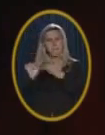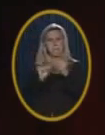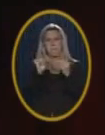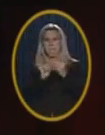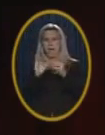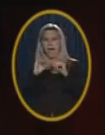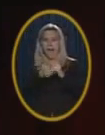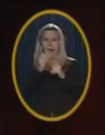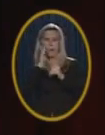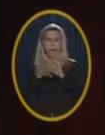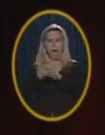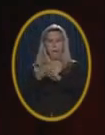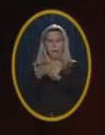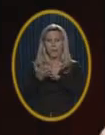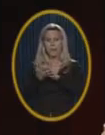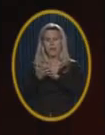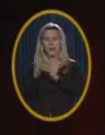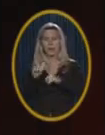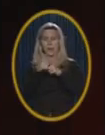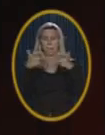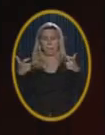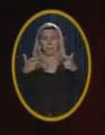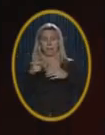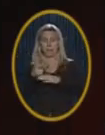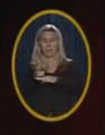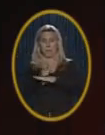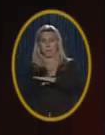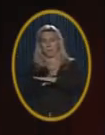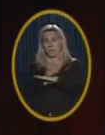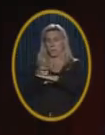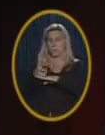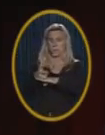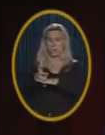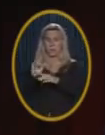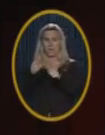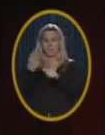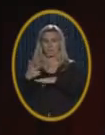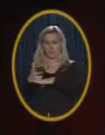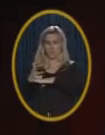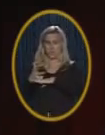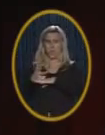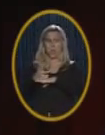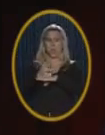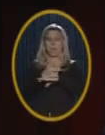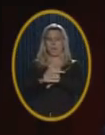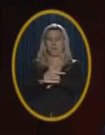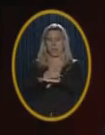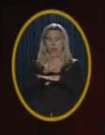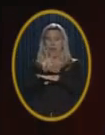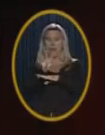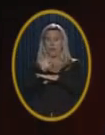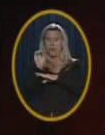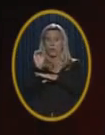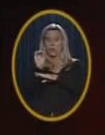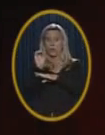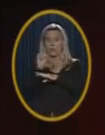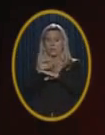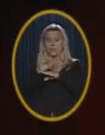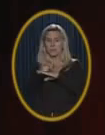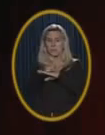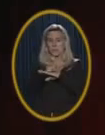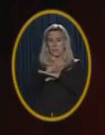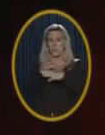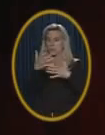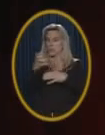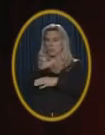we didn't know about the way it was going to operate. And we had a big side slip when we first did our first roll in, and if that side slip was 4 degrees, that there was too